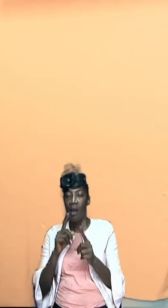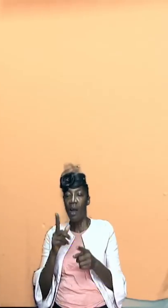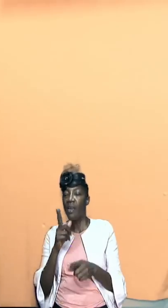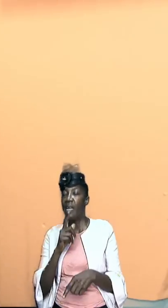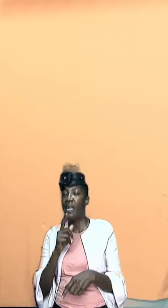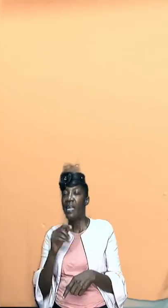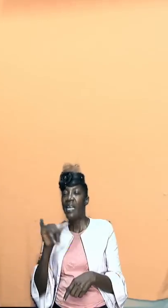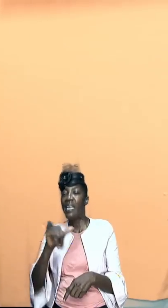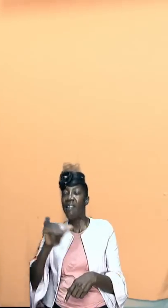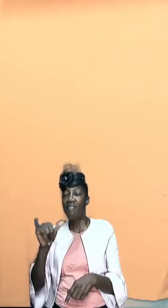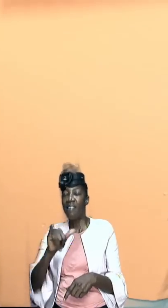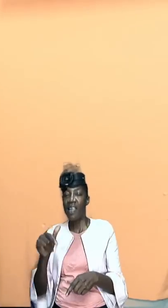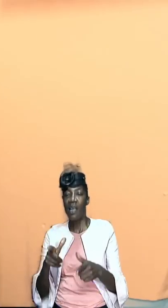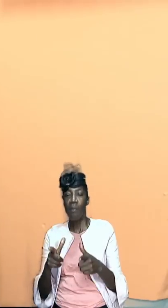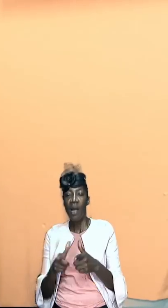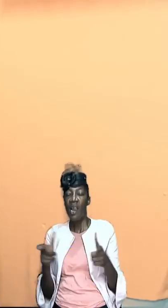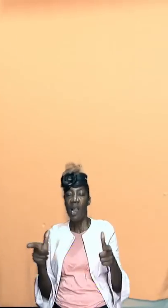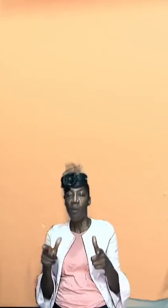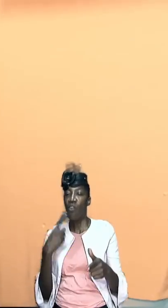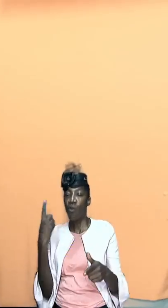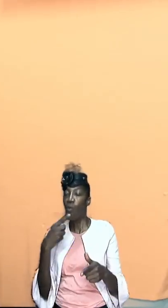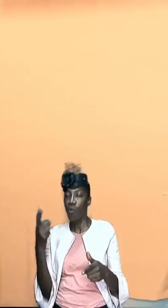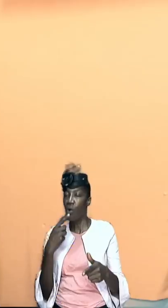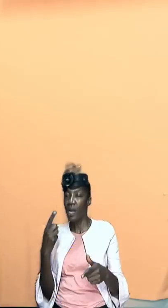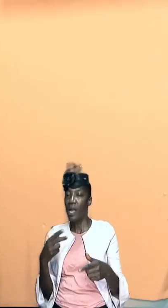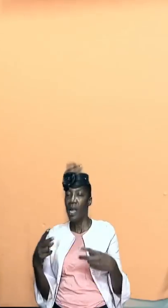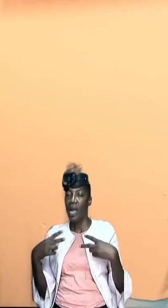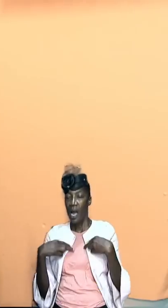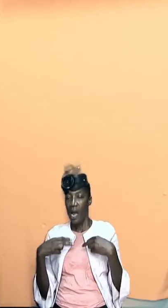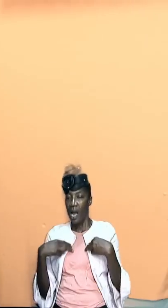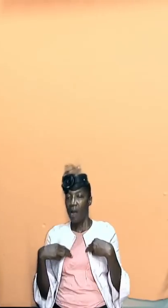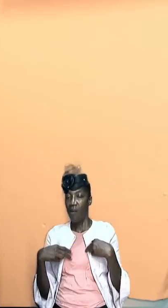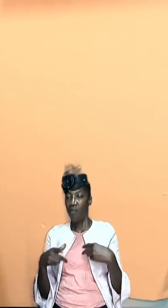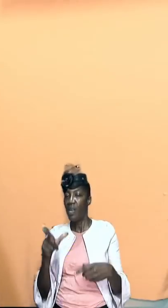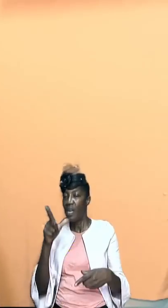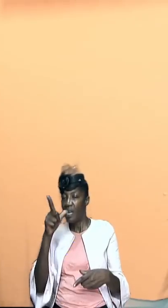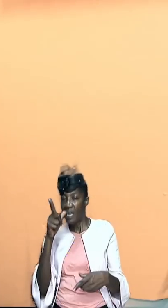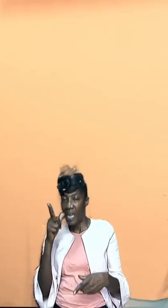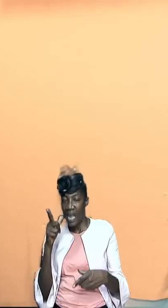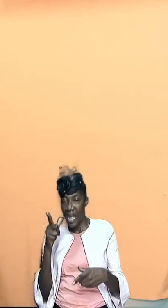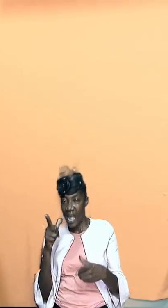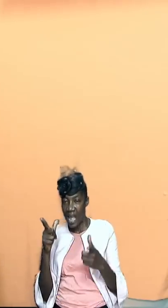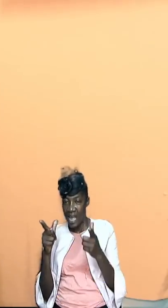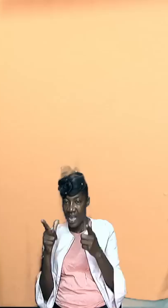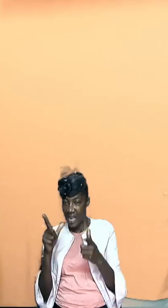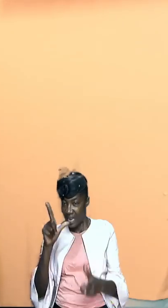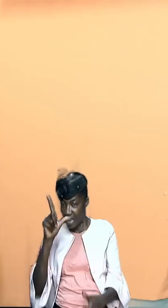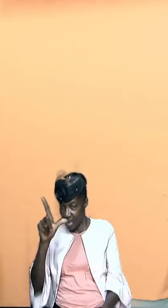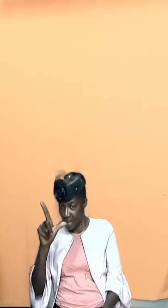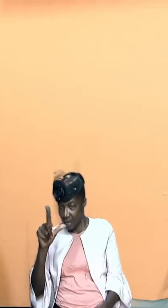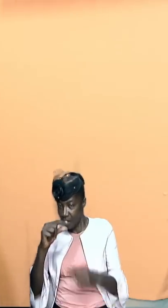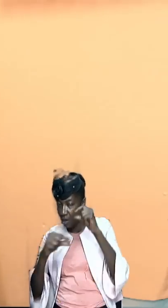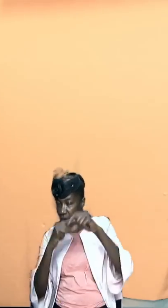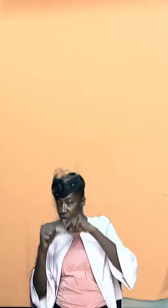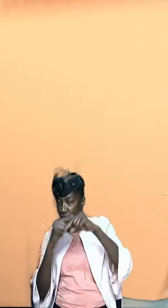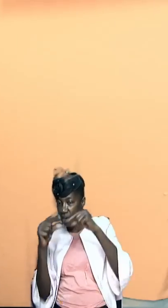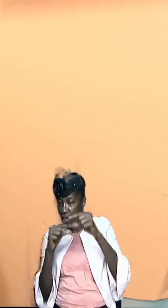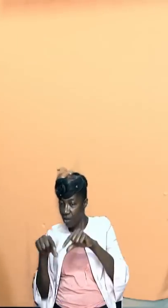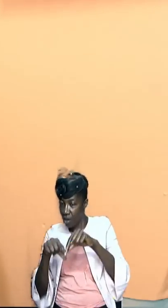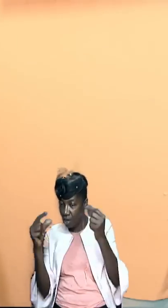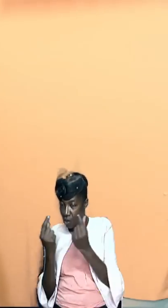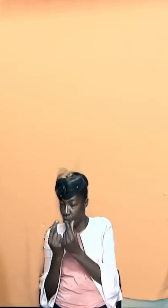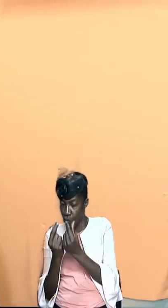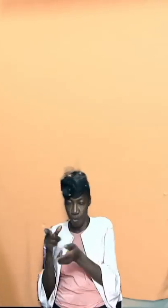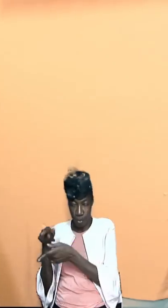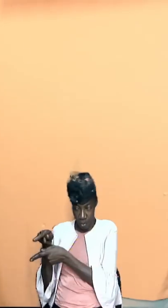They have only the L genes, but they speak the same language. So them group up themselves, they are a